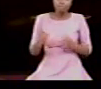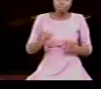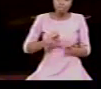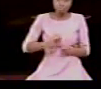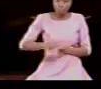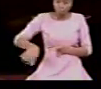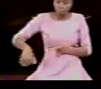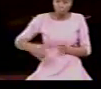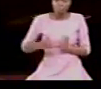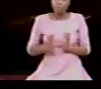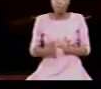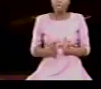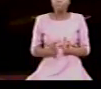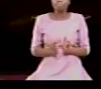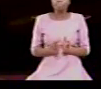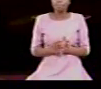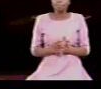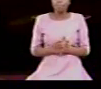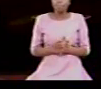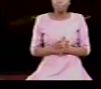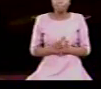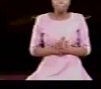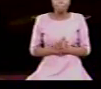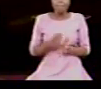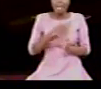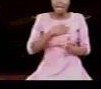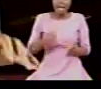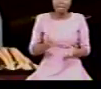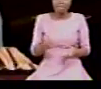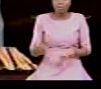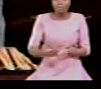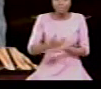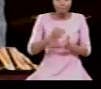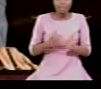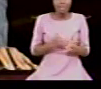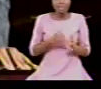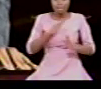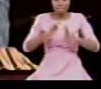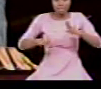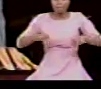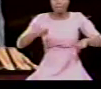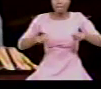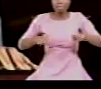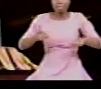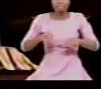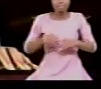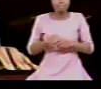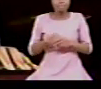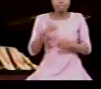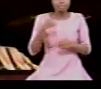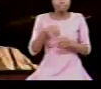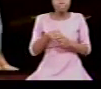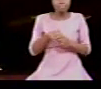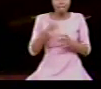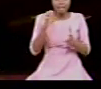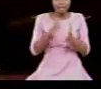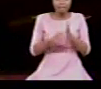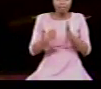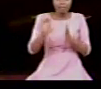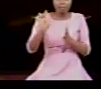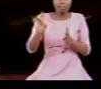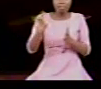transformed reaper, and is balanced. Look at it here. Chapter 8, from